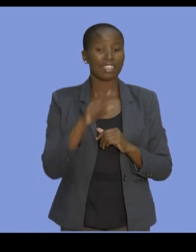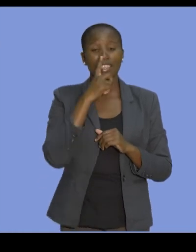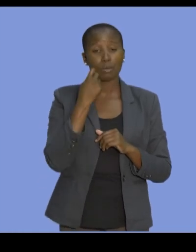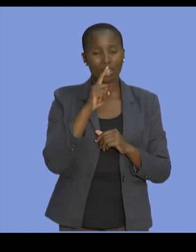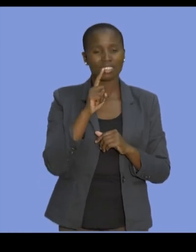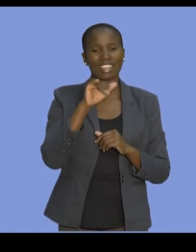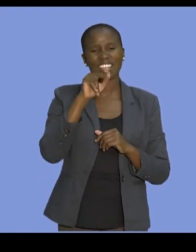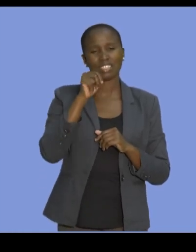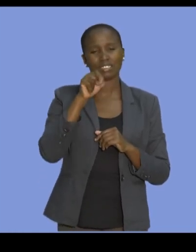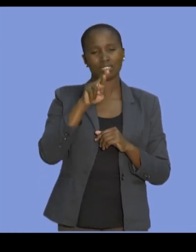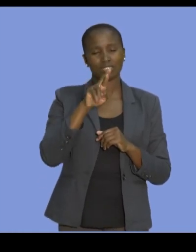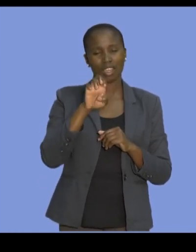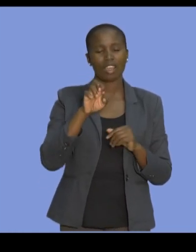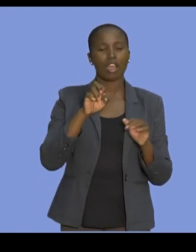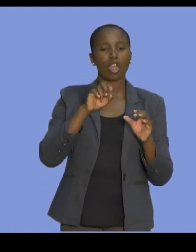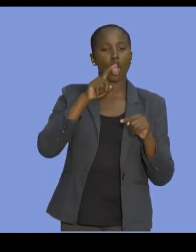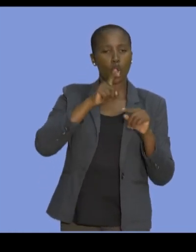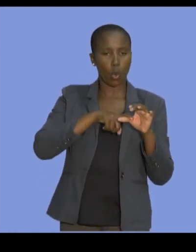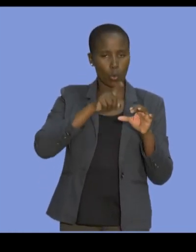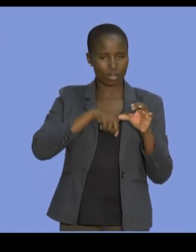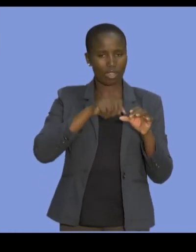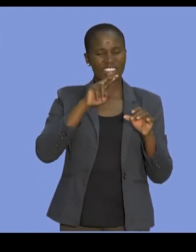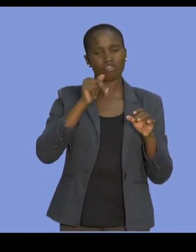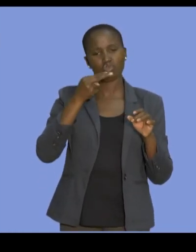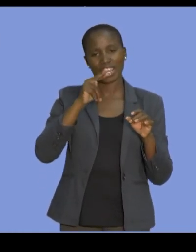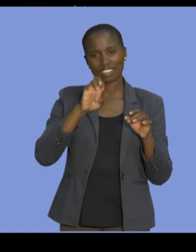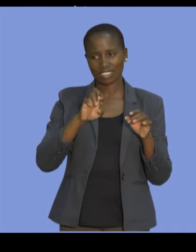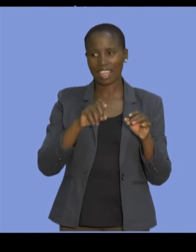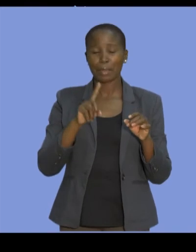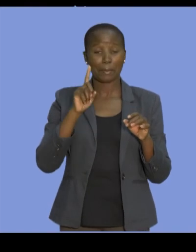Are we together? But the range, which is actually the max